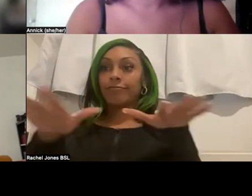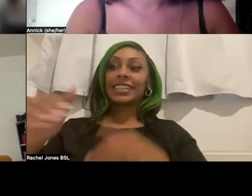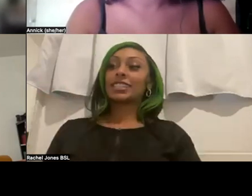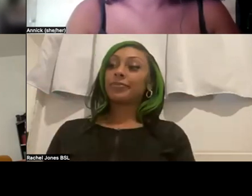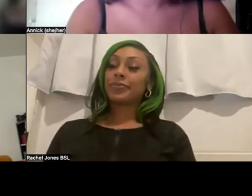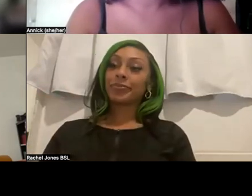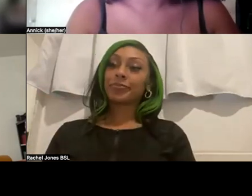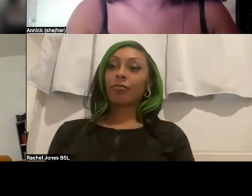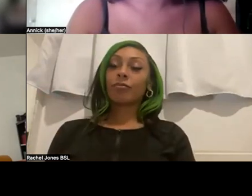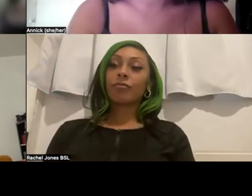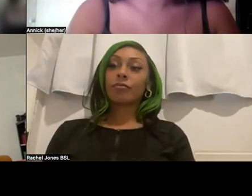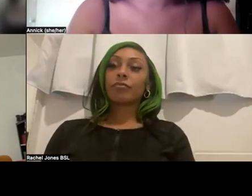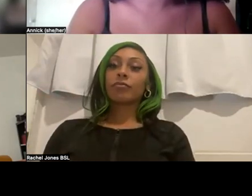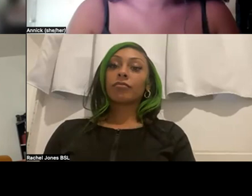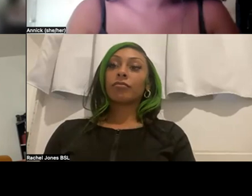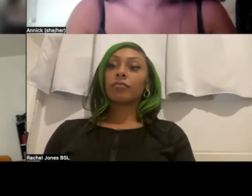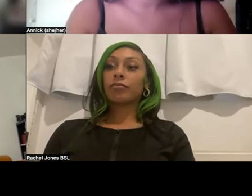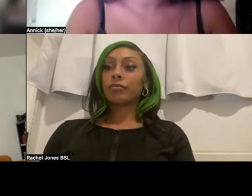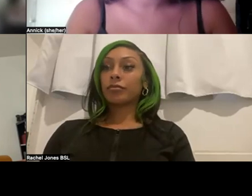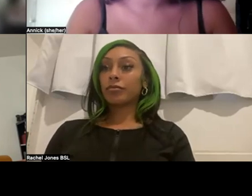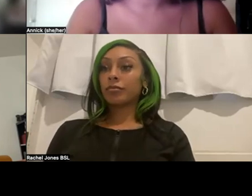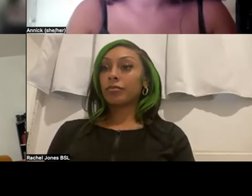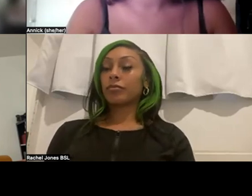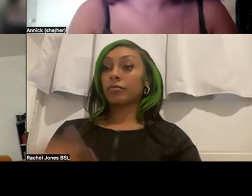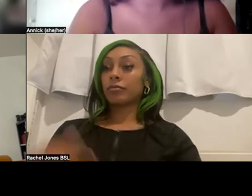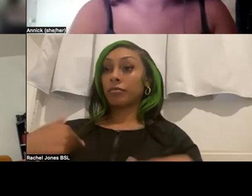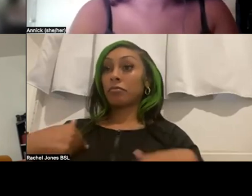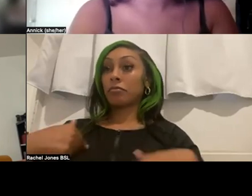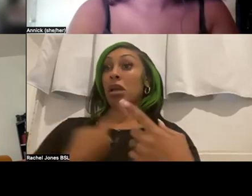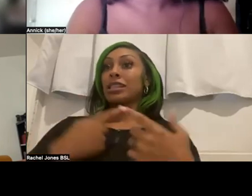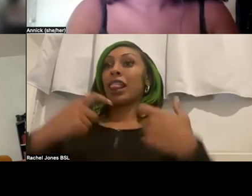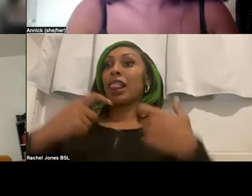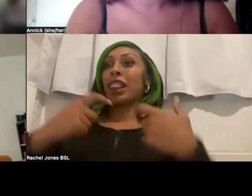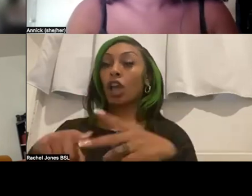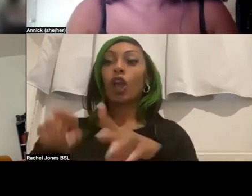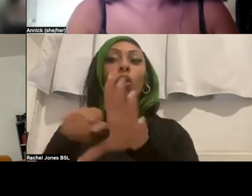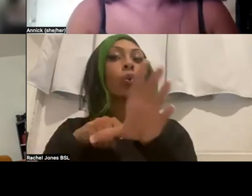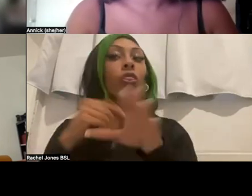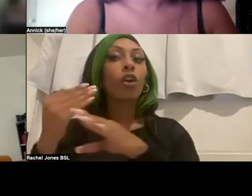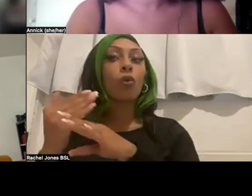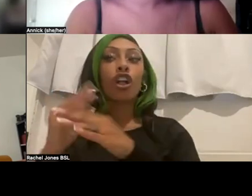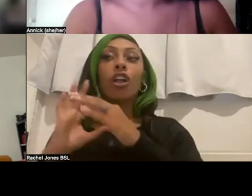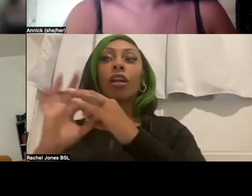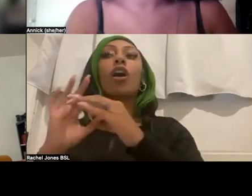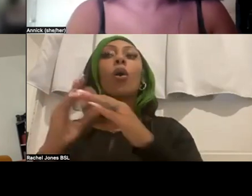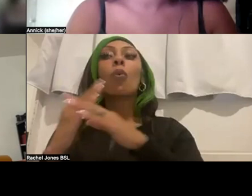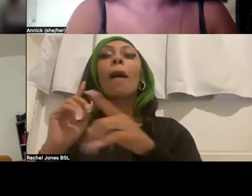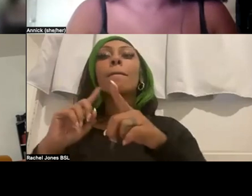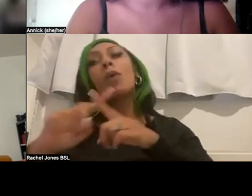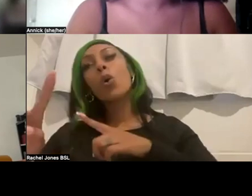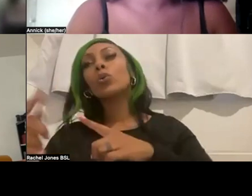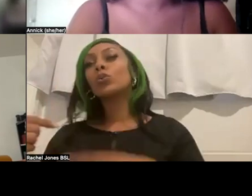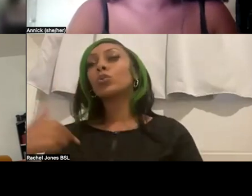So I am a social worker, a youth worker. I work mostly, or I have worked